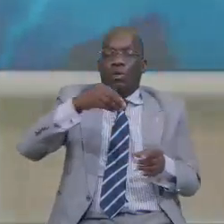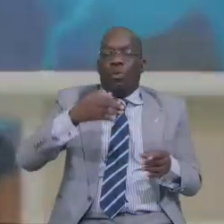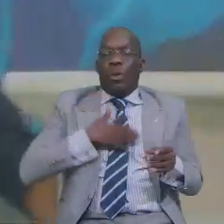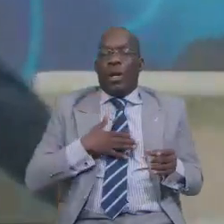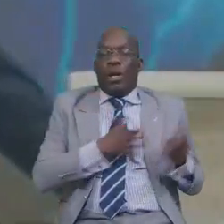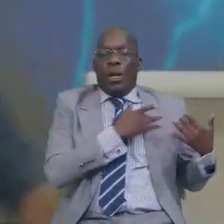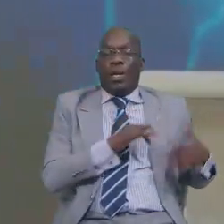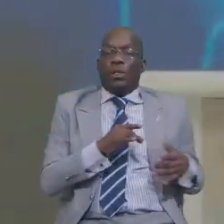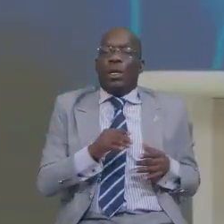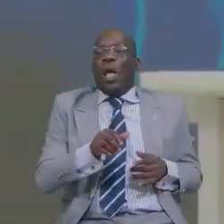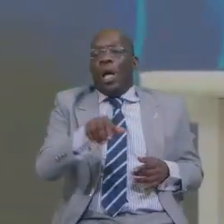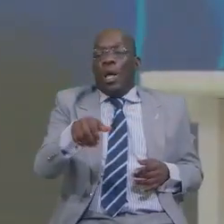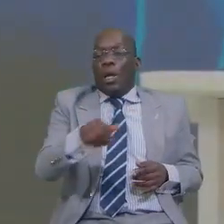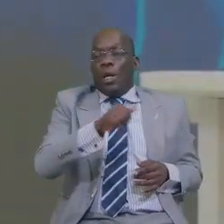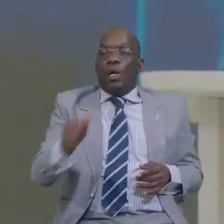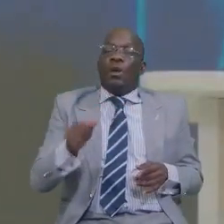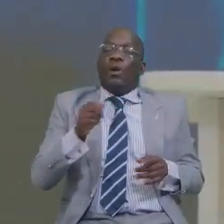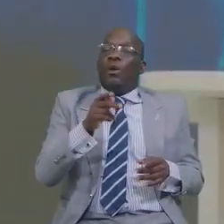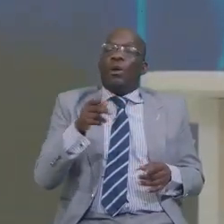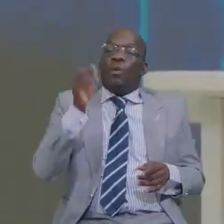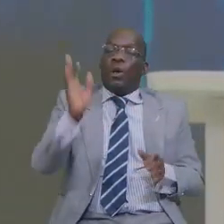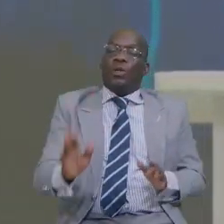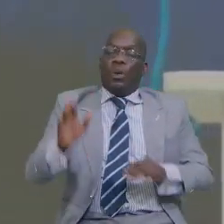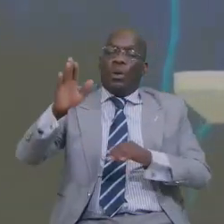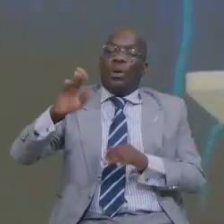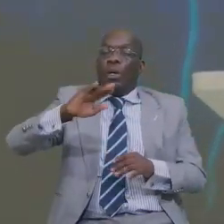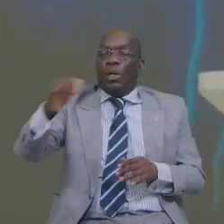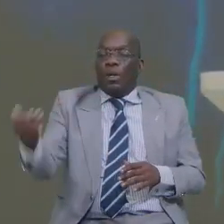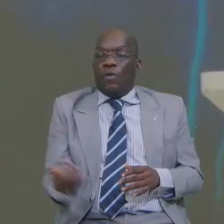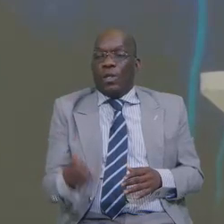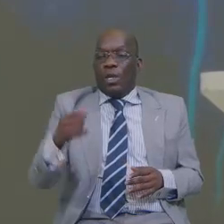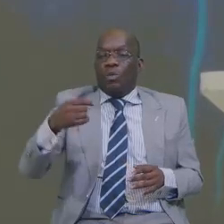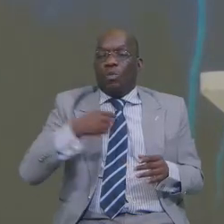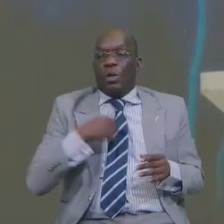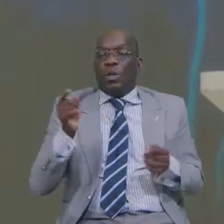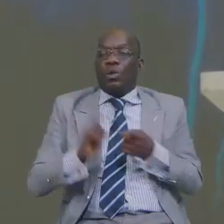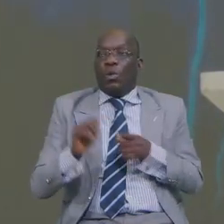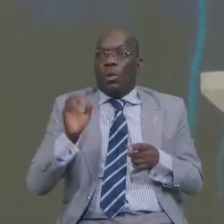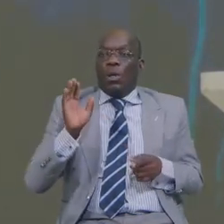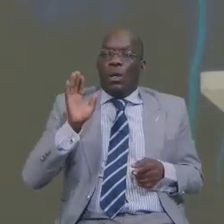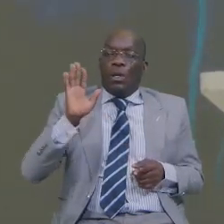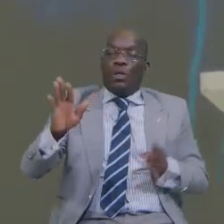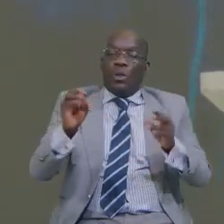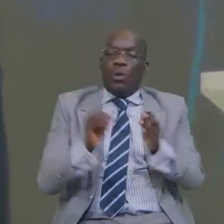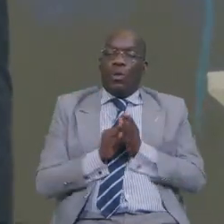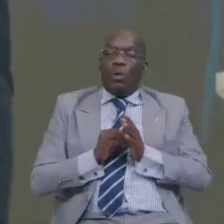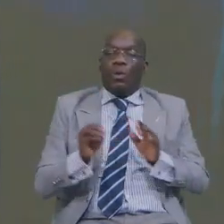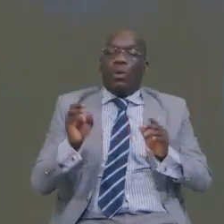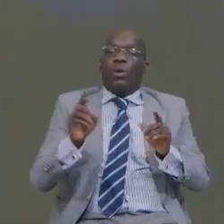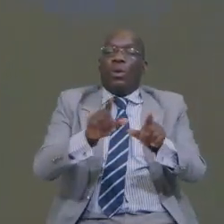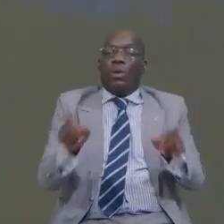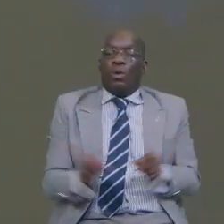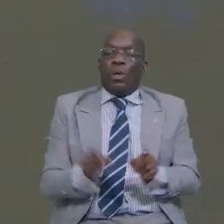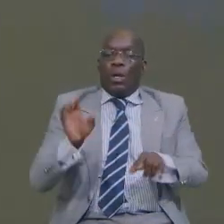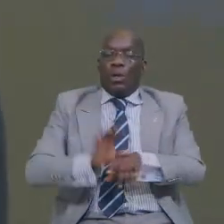me to his own local church. And so I went to the church, and the pastor put me